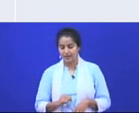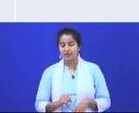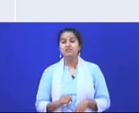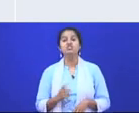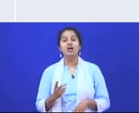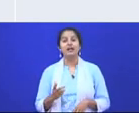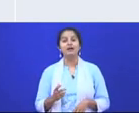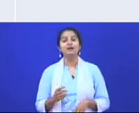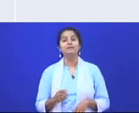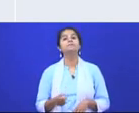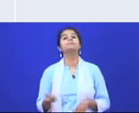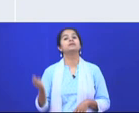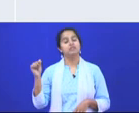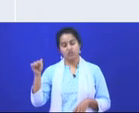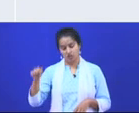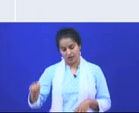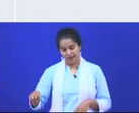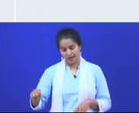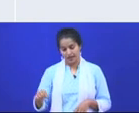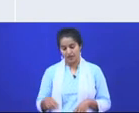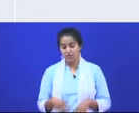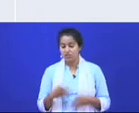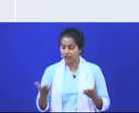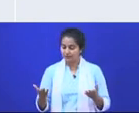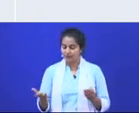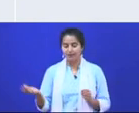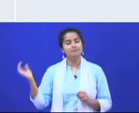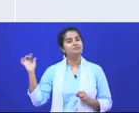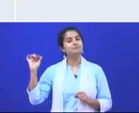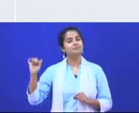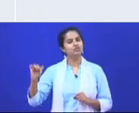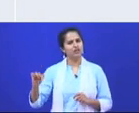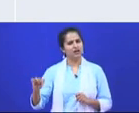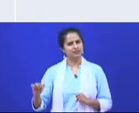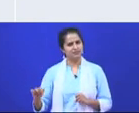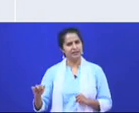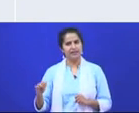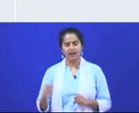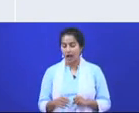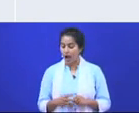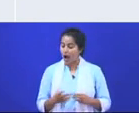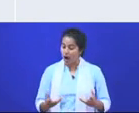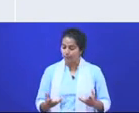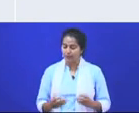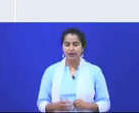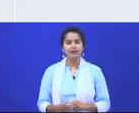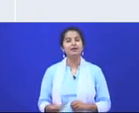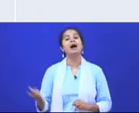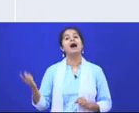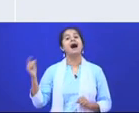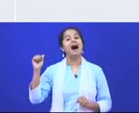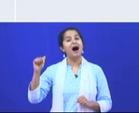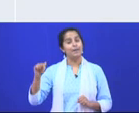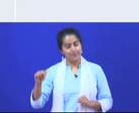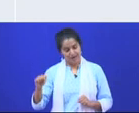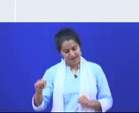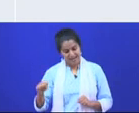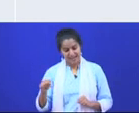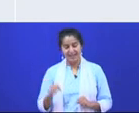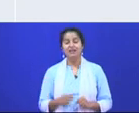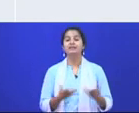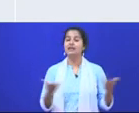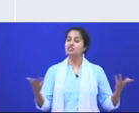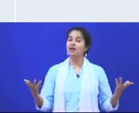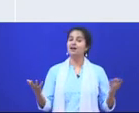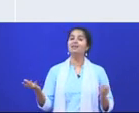balake, janaha, jane, chhatraha, chhatre, apanaha,